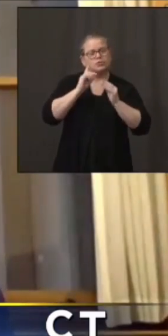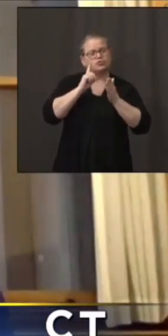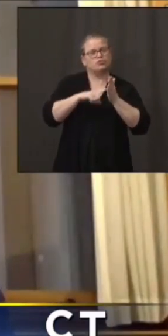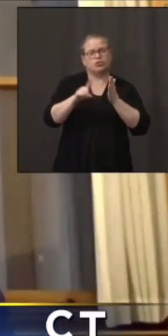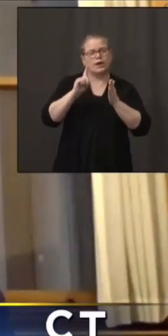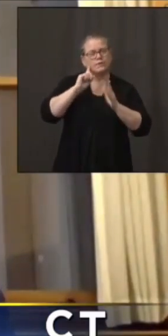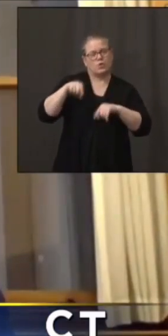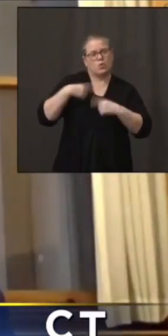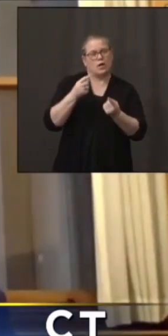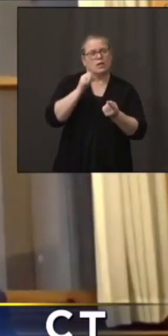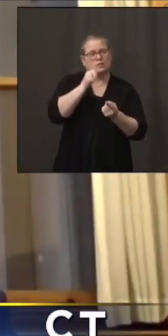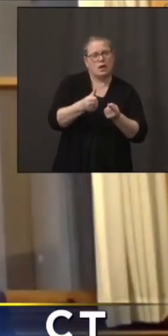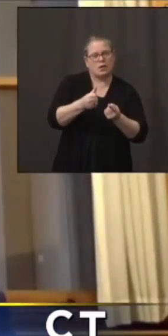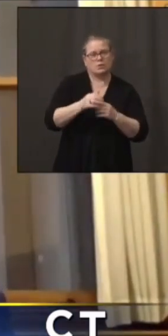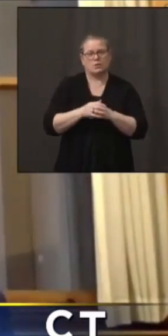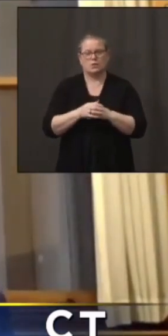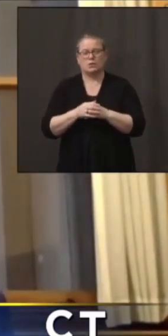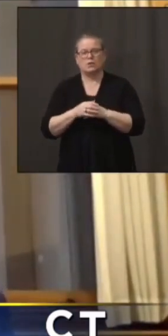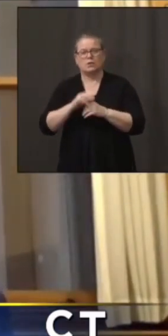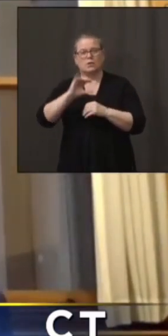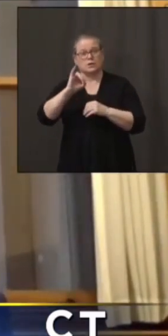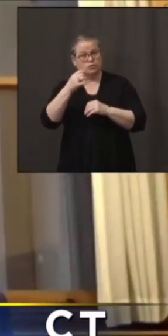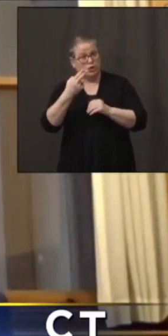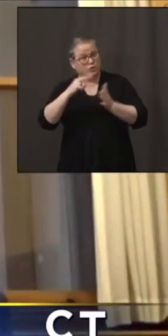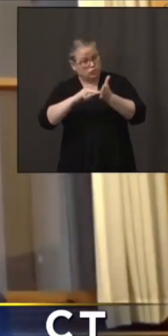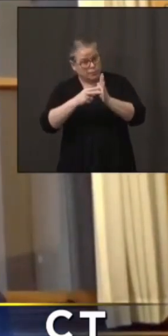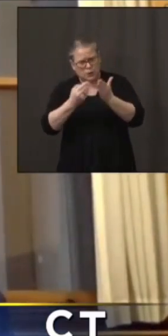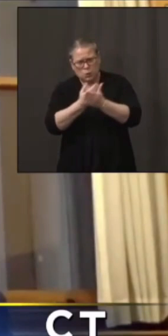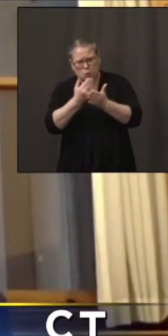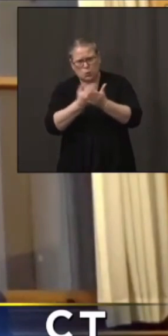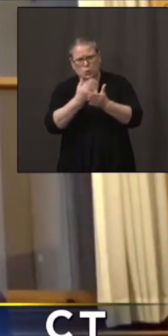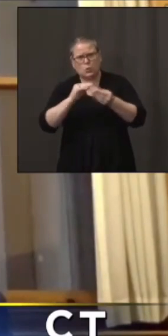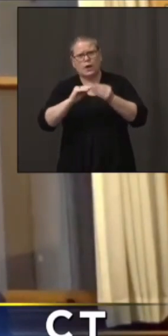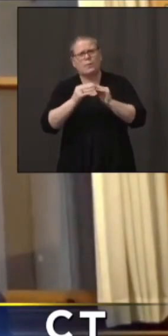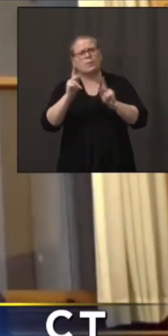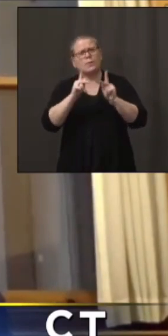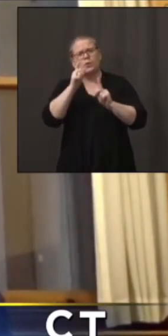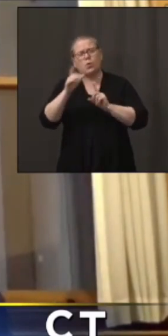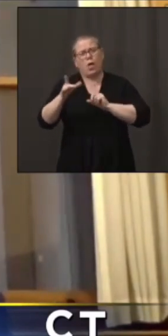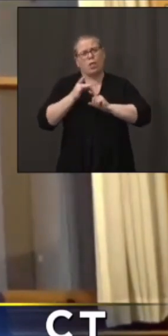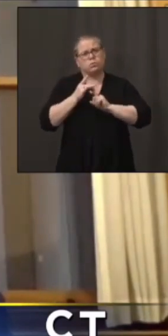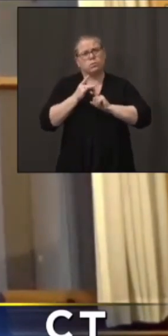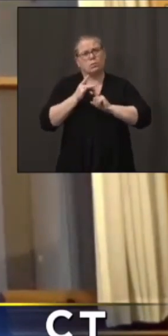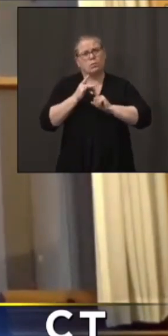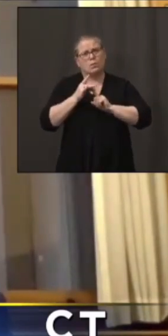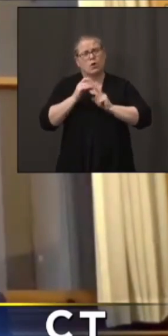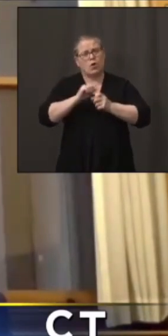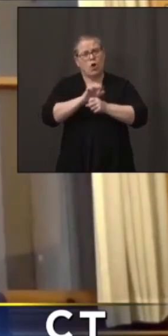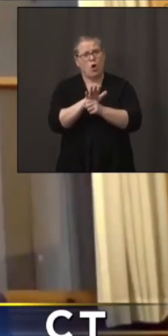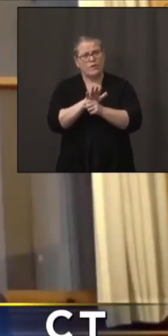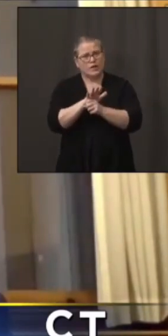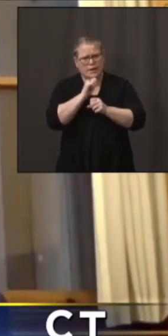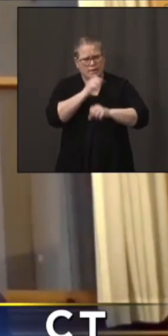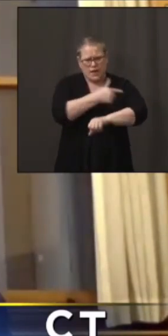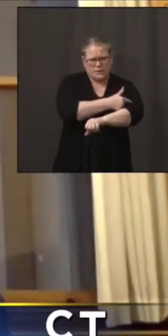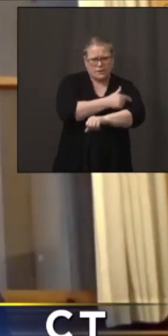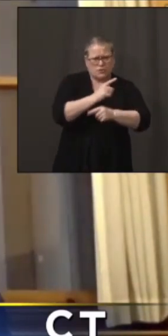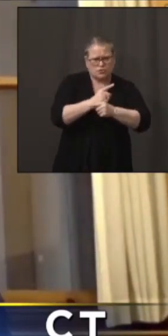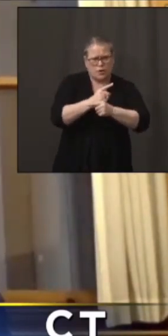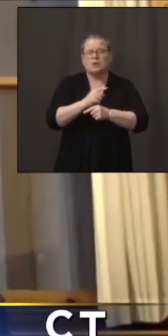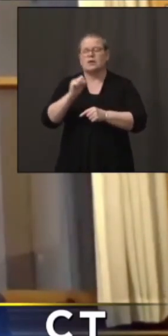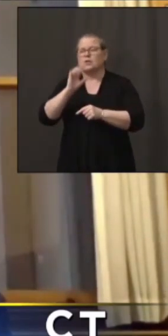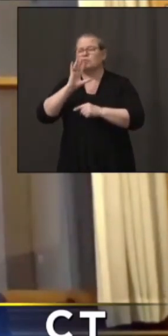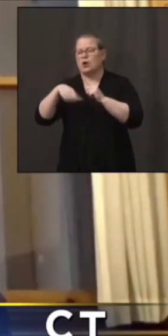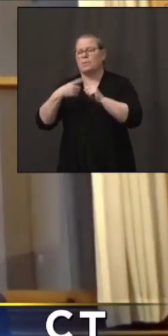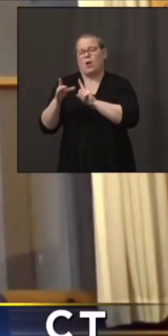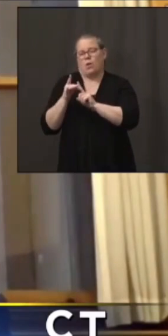You're talking about new COVID cases, not vaccinations? Yeah, I'm sorry. Yes. Yeah, it's new cases. Yeah, it's been following